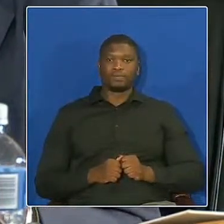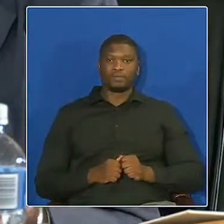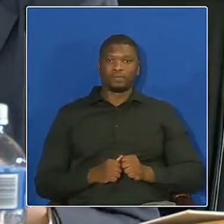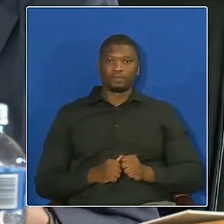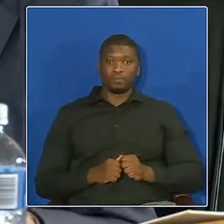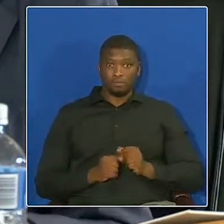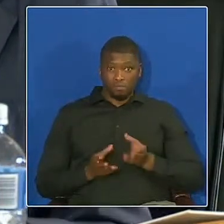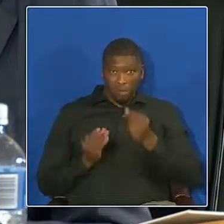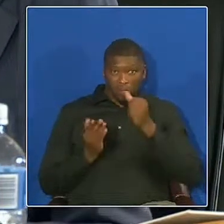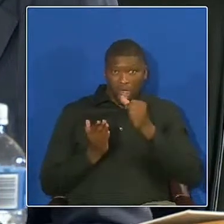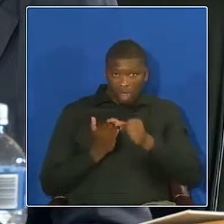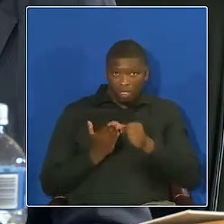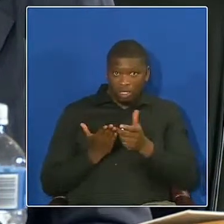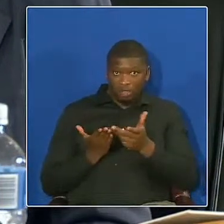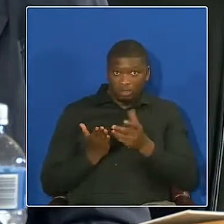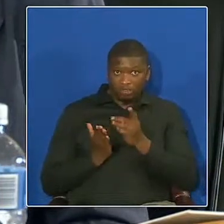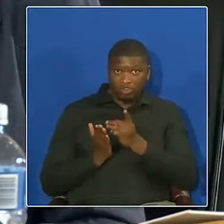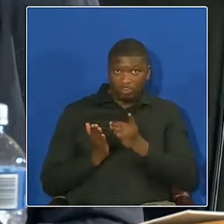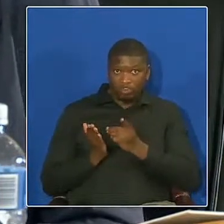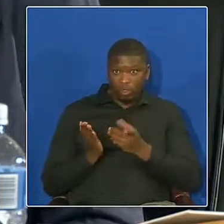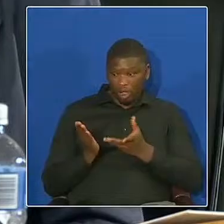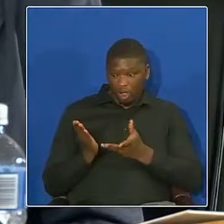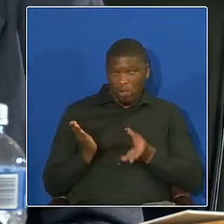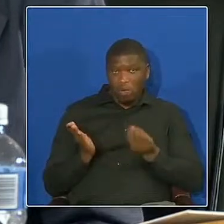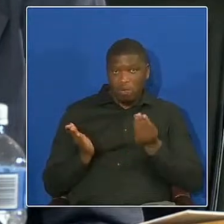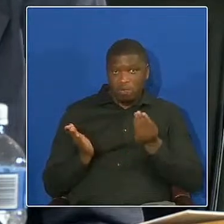Do you have the letter there in front of you, General?